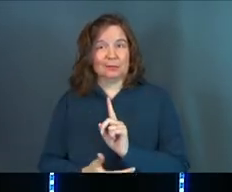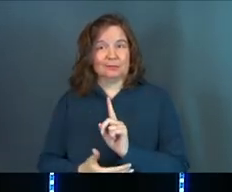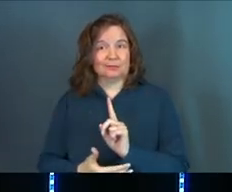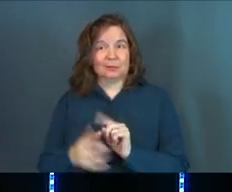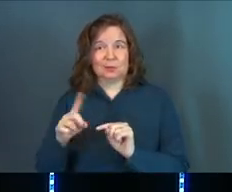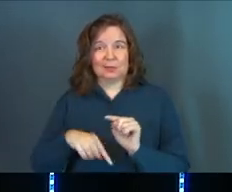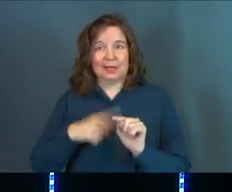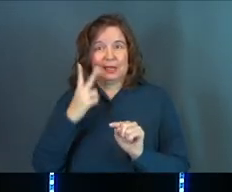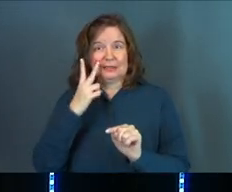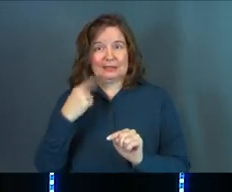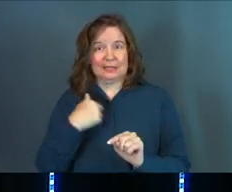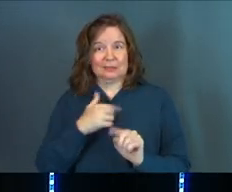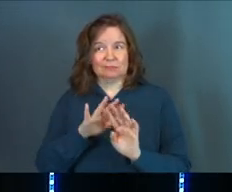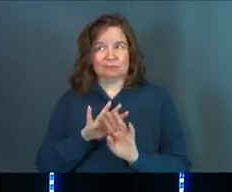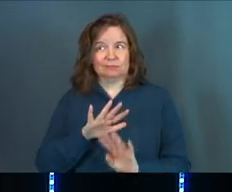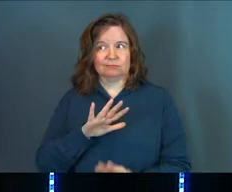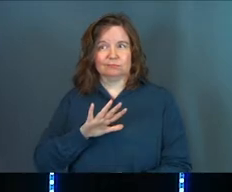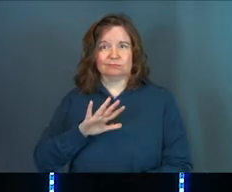And I think